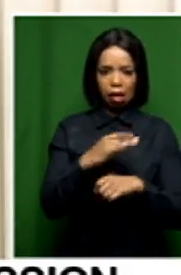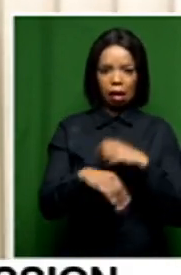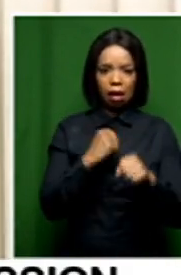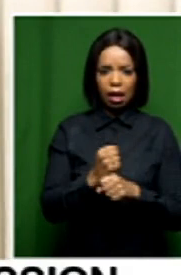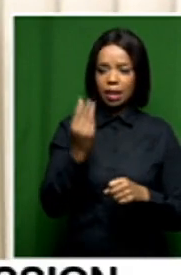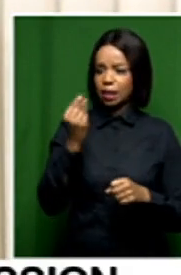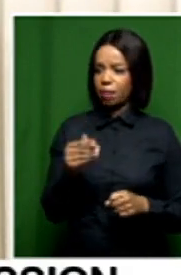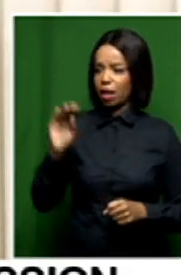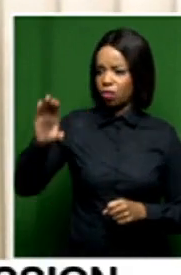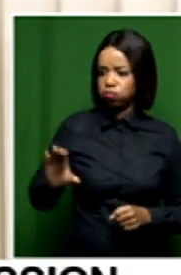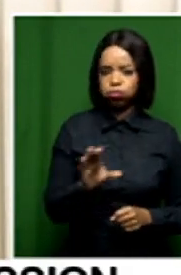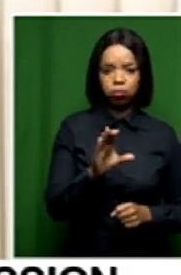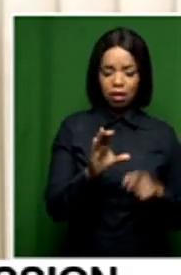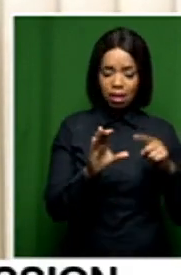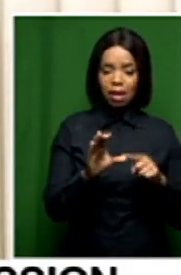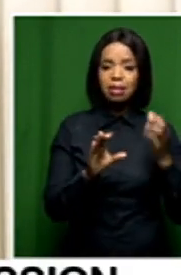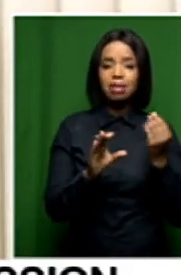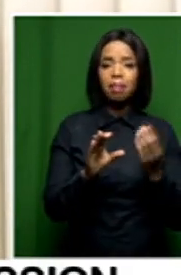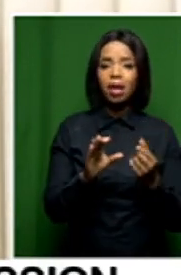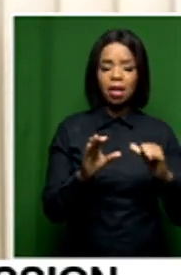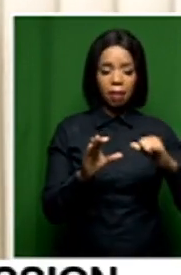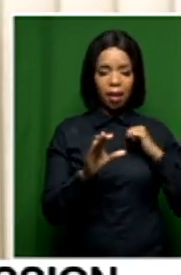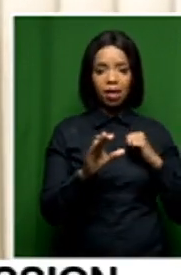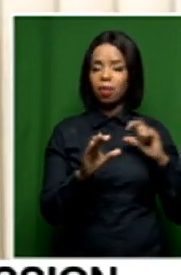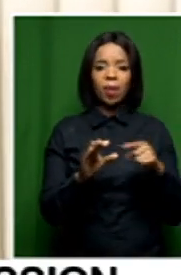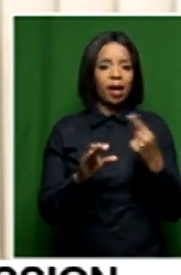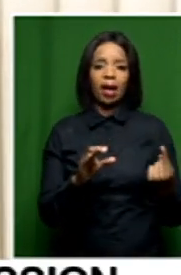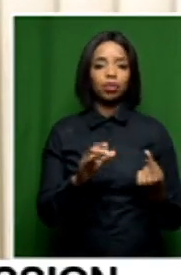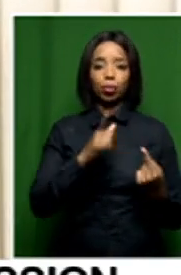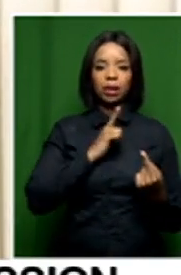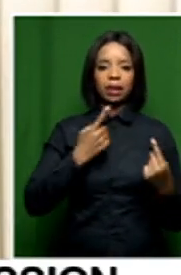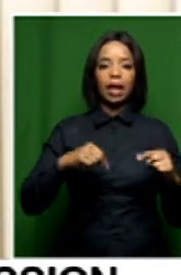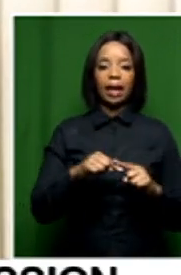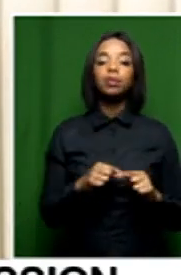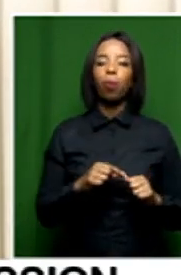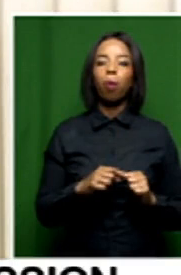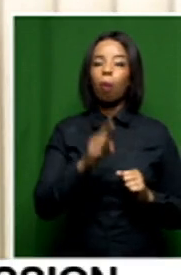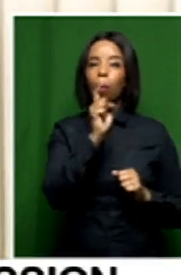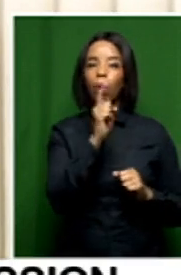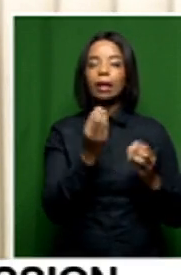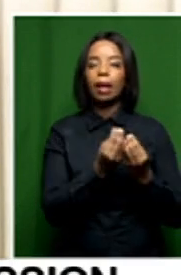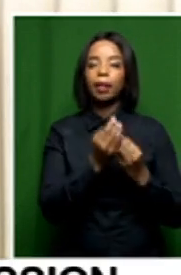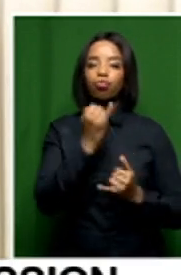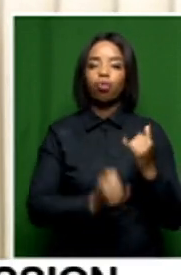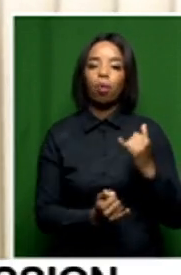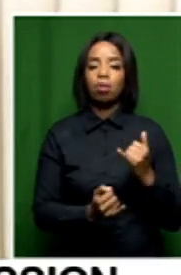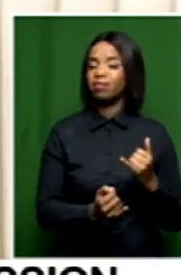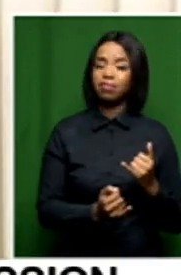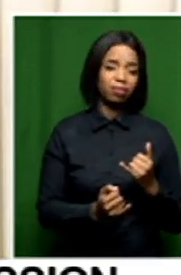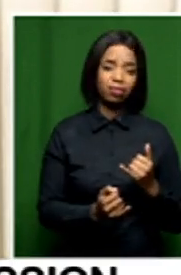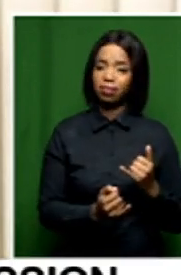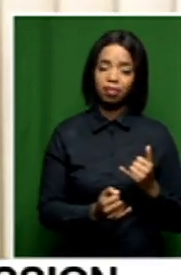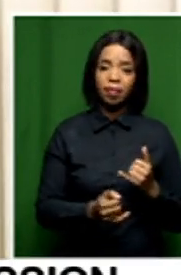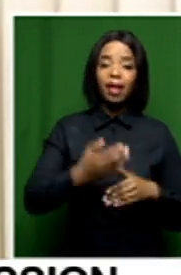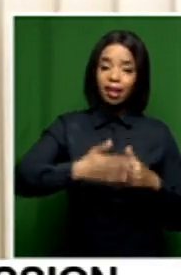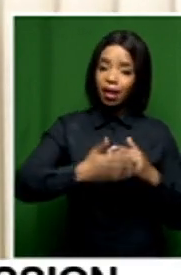that we can't be recovered from anywhere to tell us that we've been doing something wrong and something drastically needs to change. At the end of the day, let's remember,